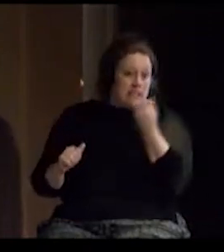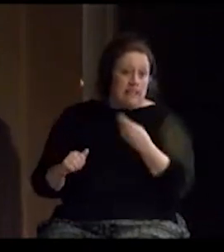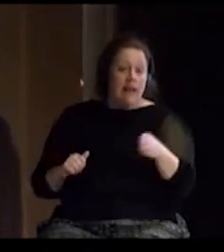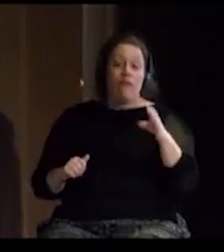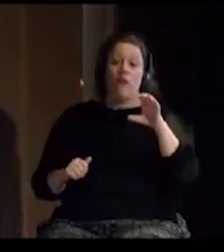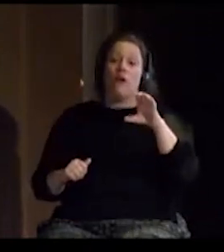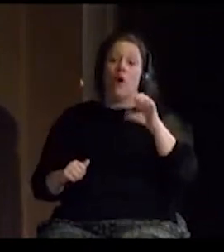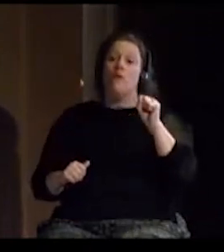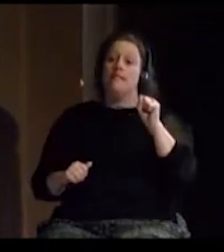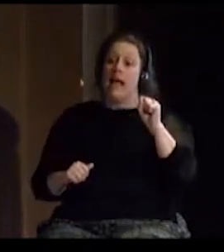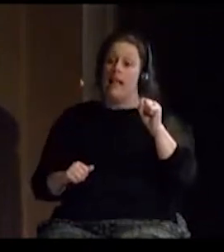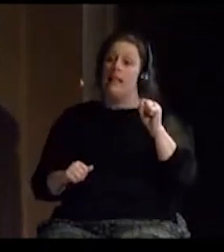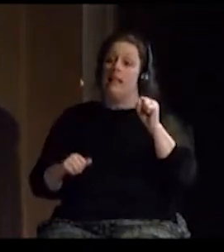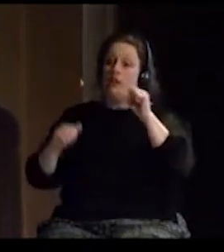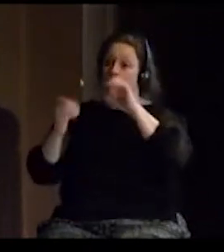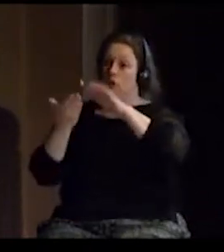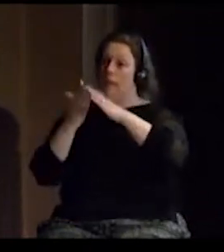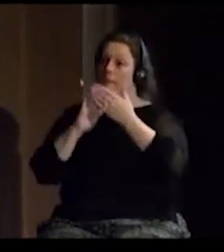Salish communities